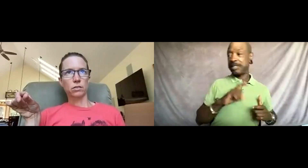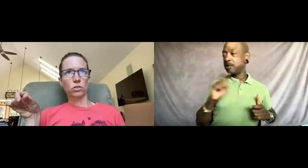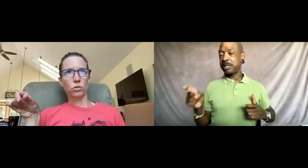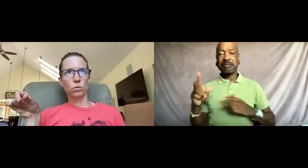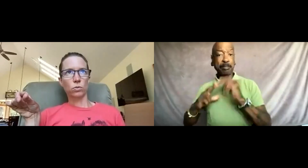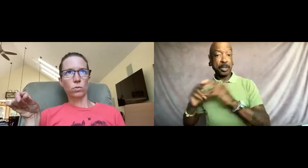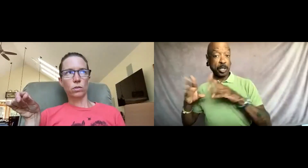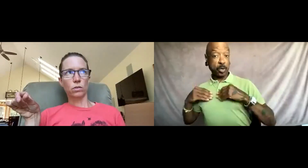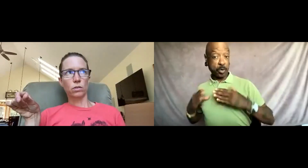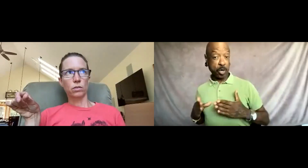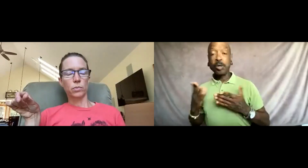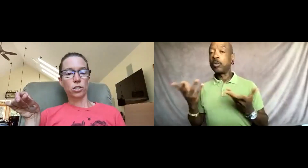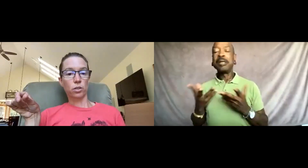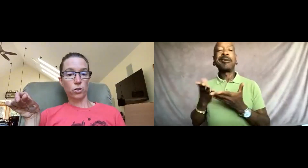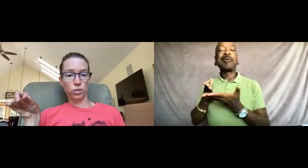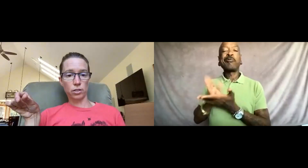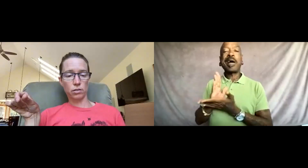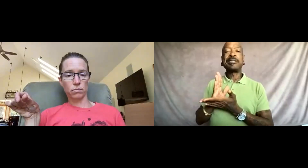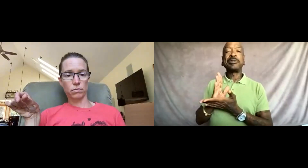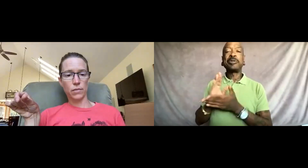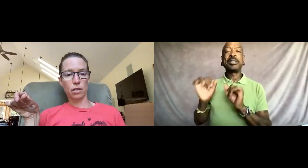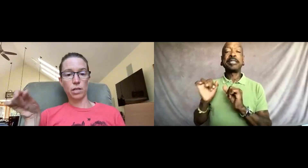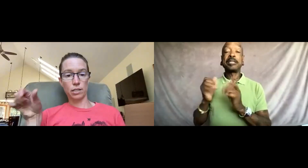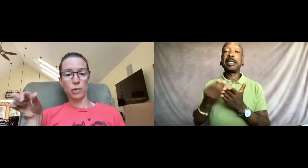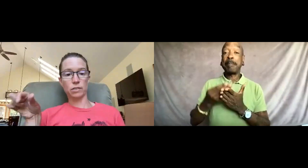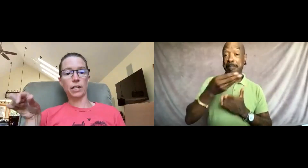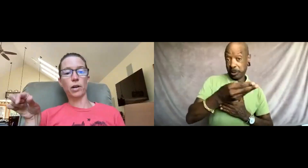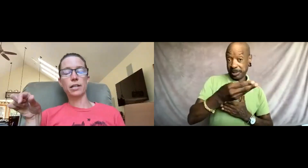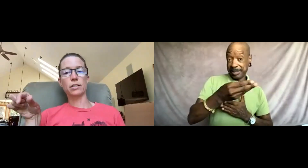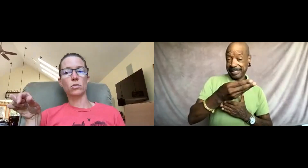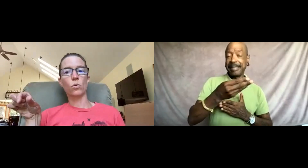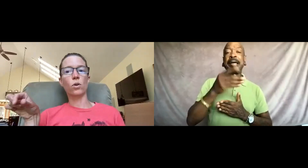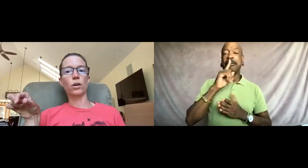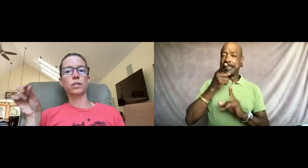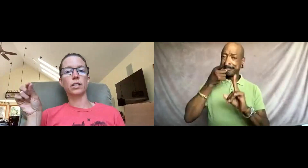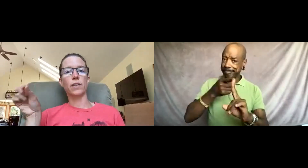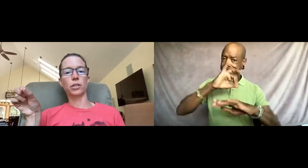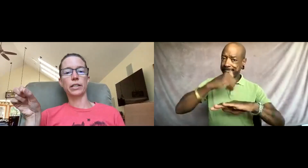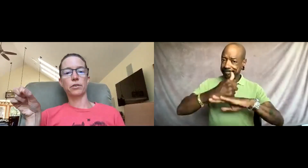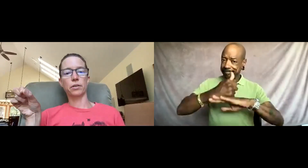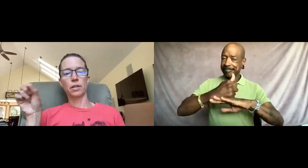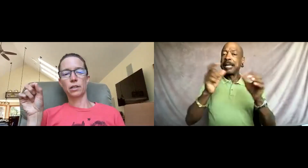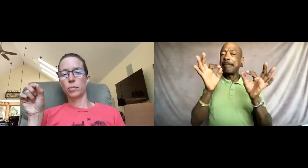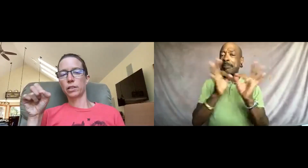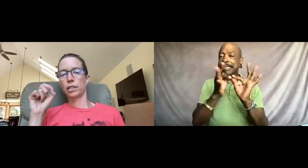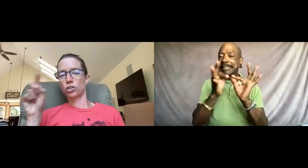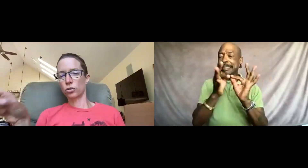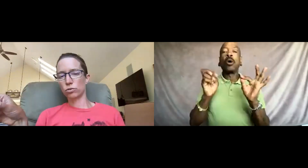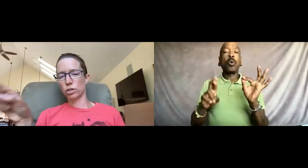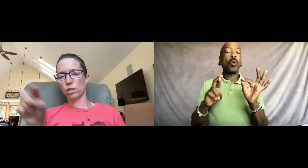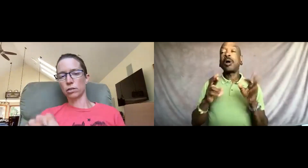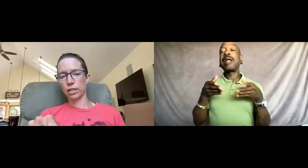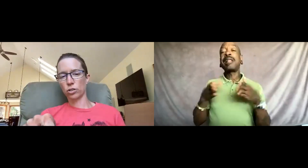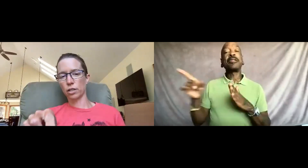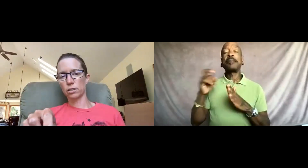right to potentially purchase at a specified price, or to give that building owner the ability to